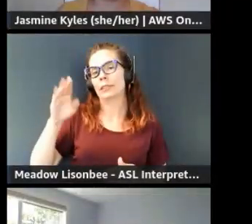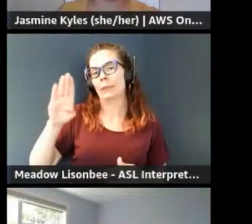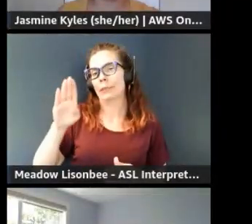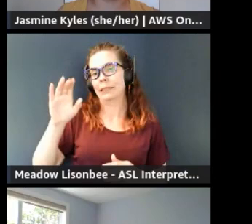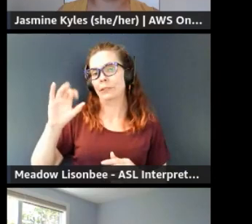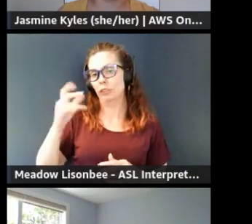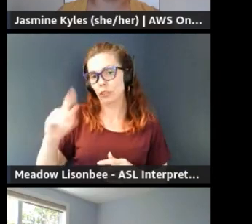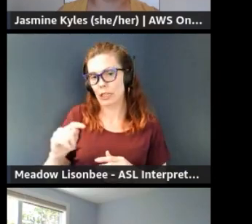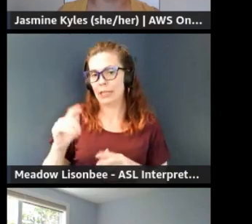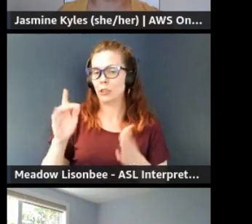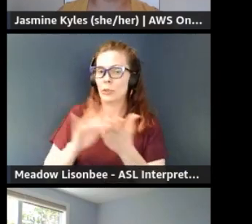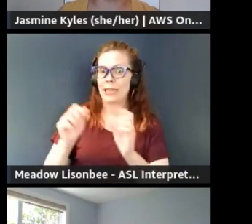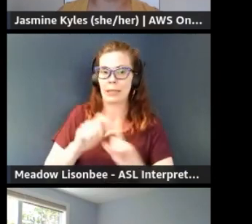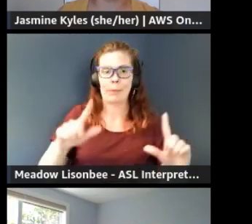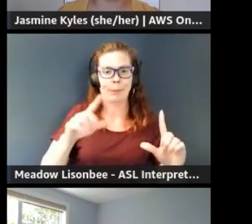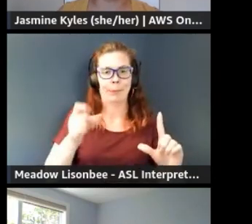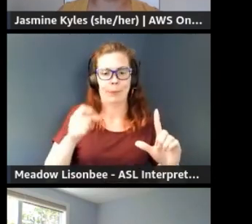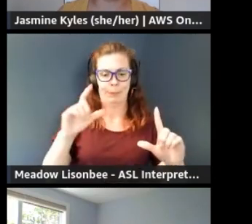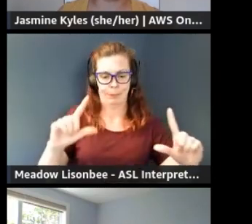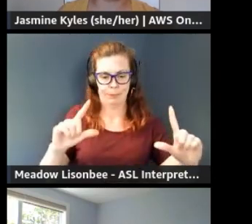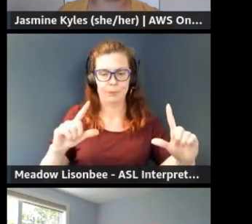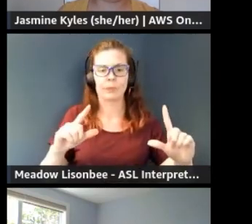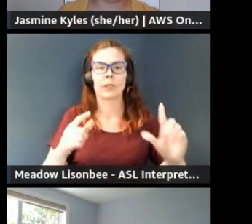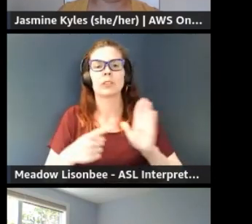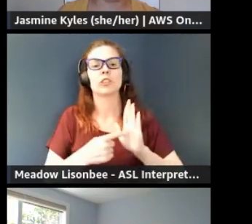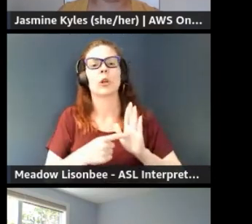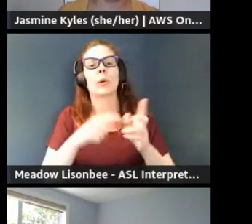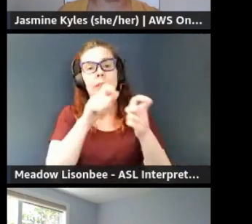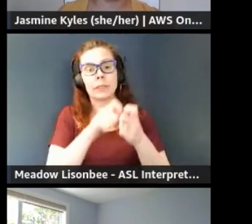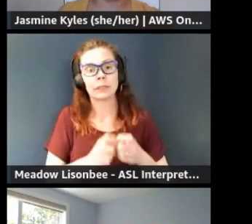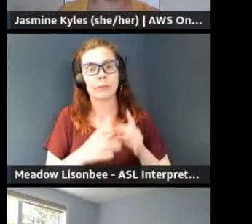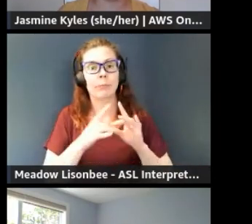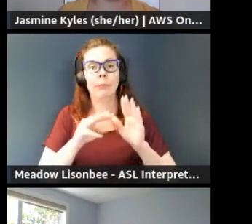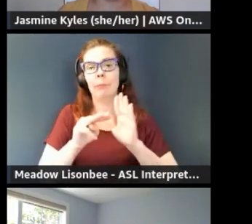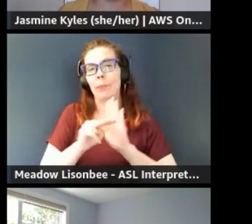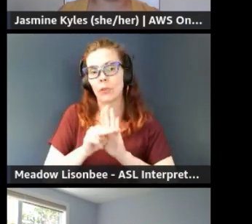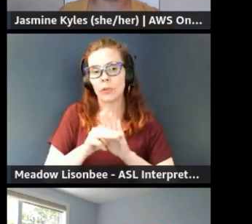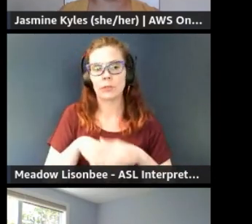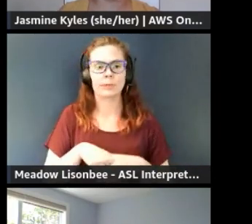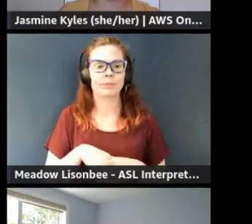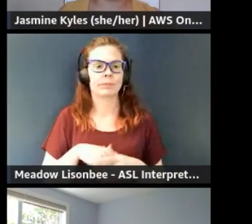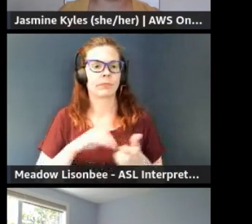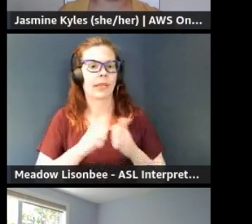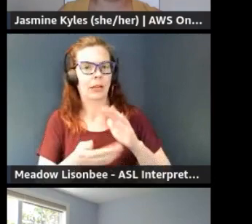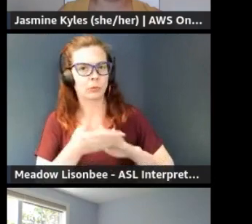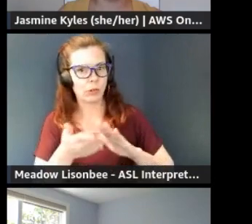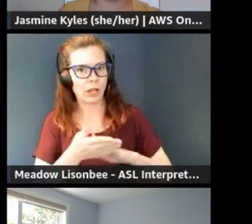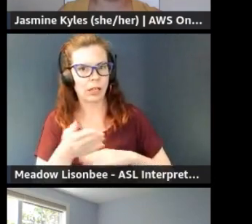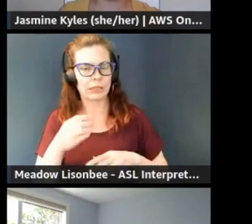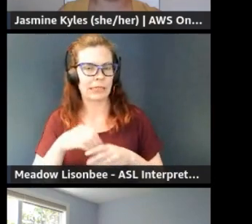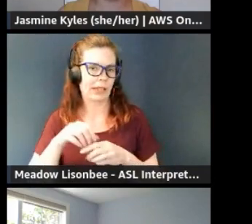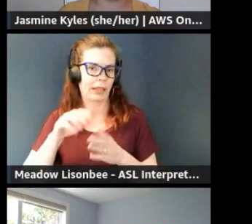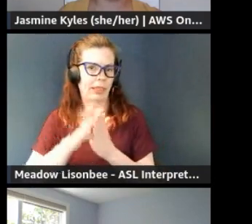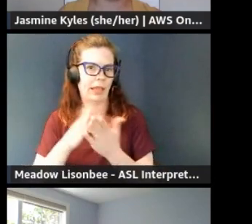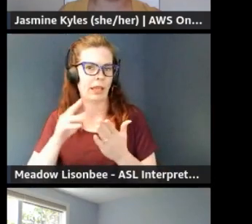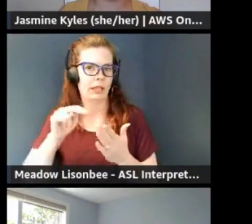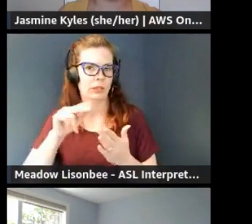get to this page that shows details about the model, how to run it in a notebook,